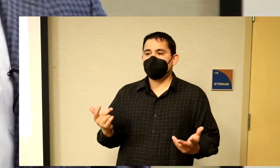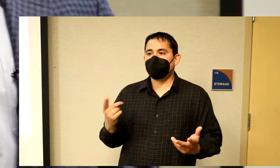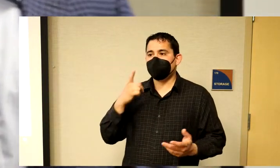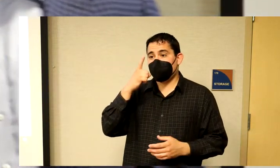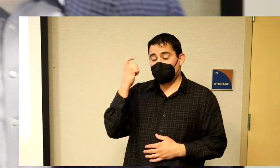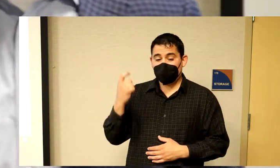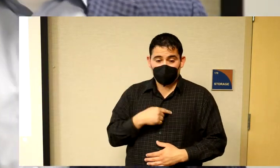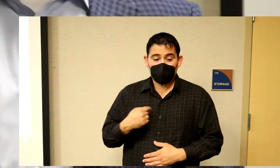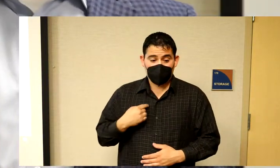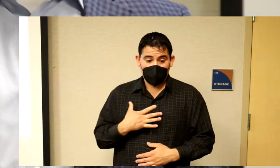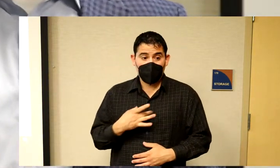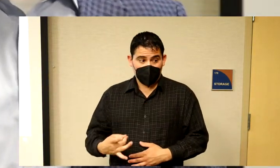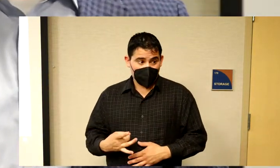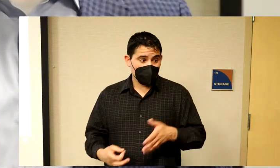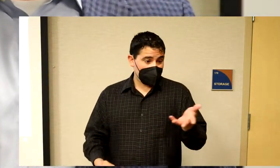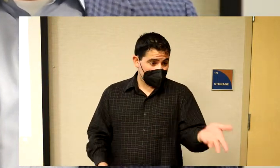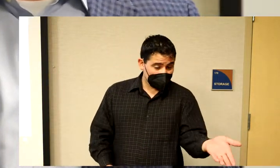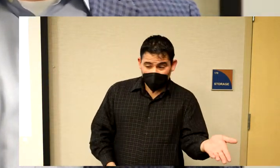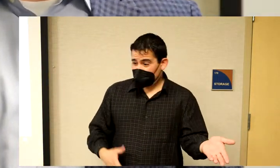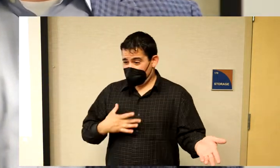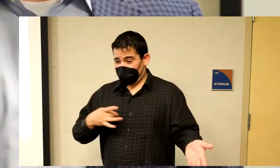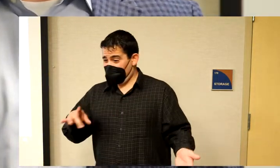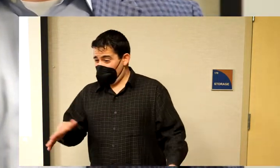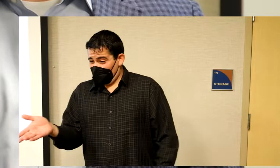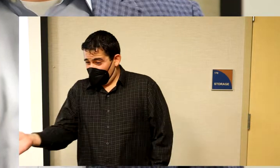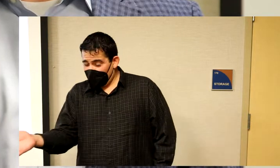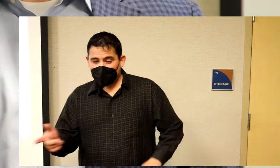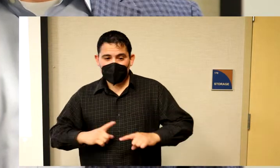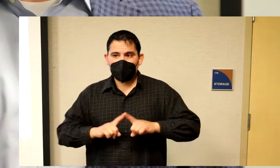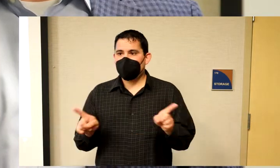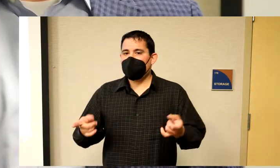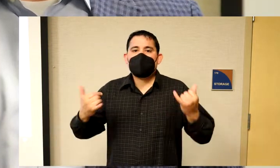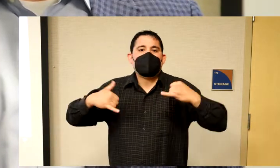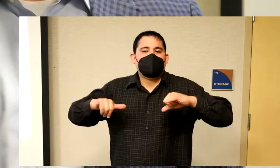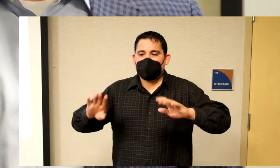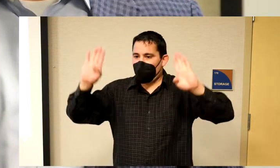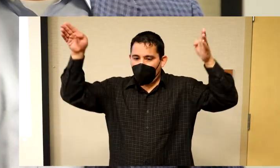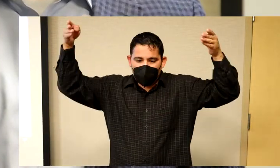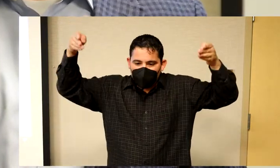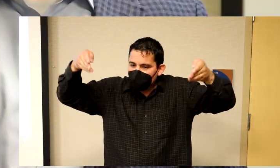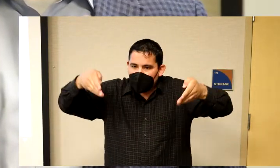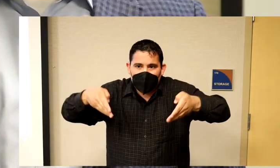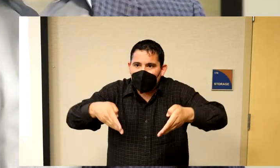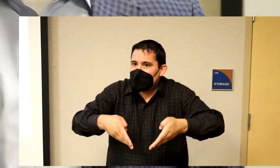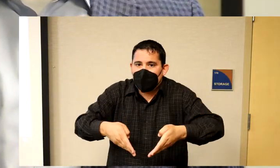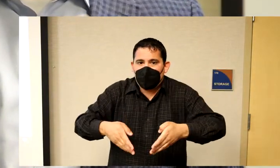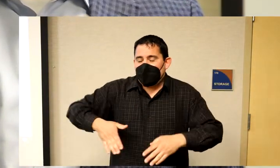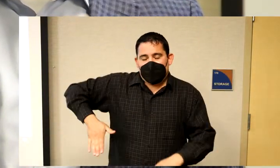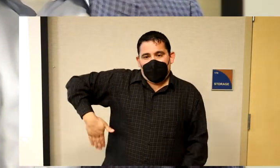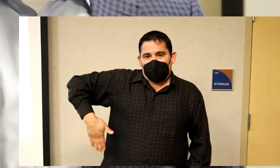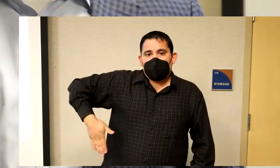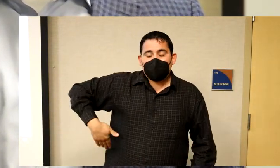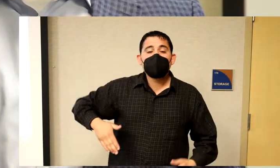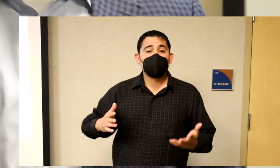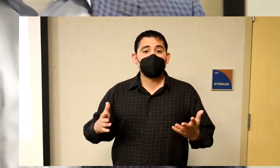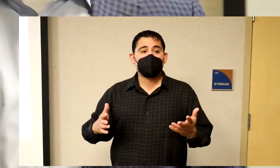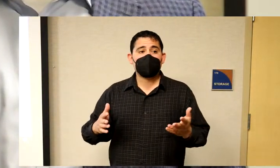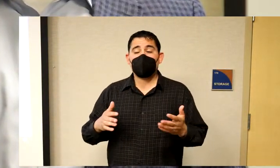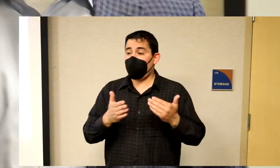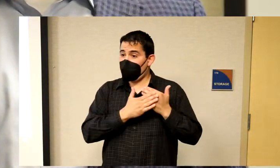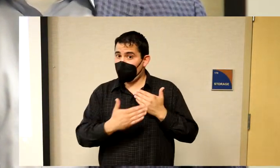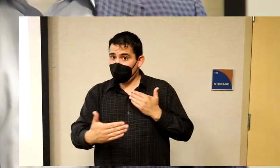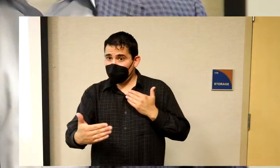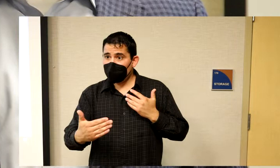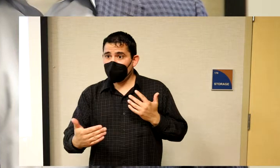like this, we don't like this, but we still haven't narrowed it down. And so it seems like the best way for us to move forward is to continue to have these, but